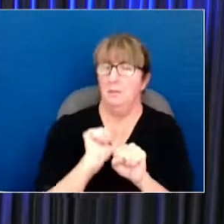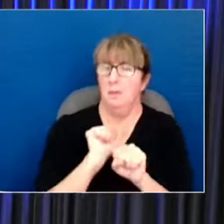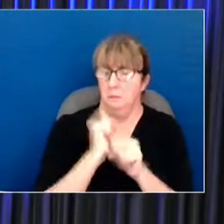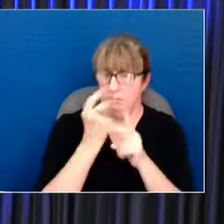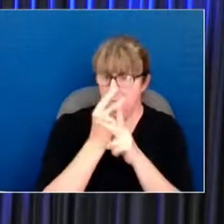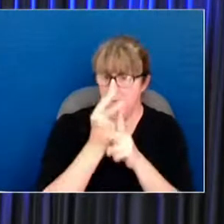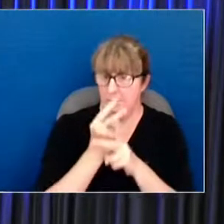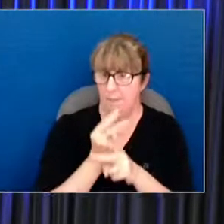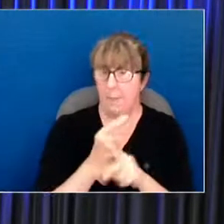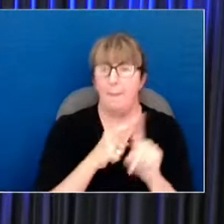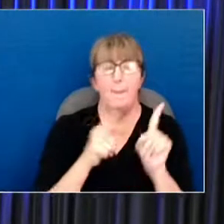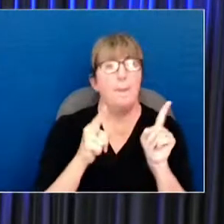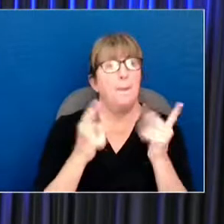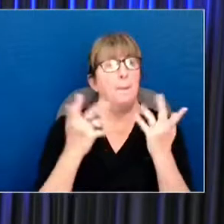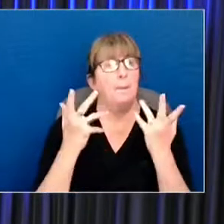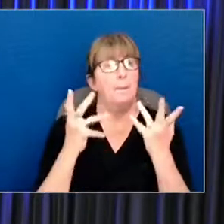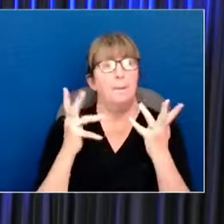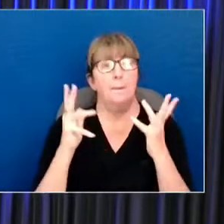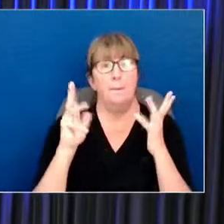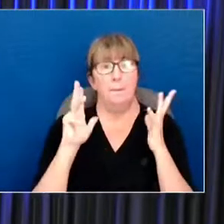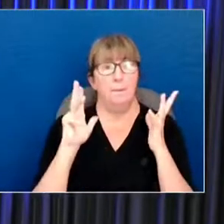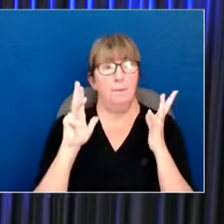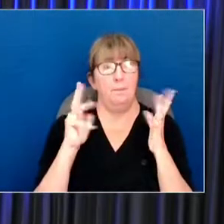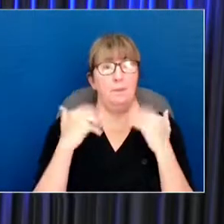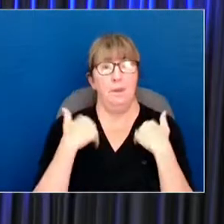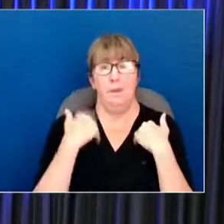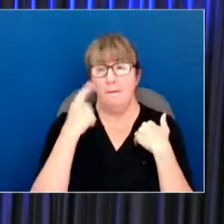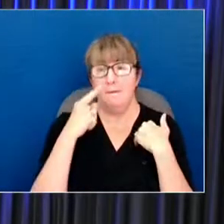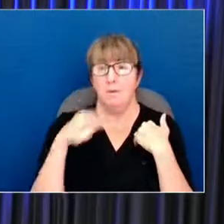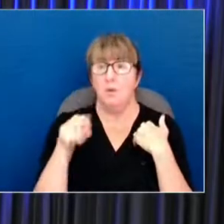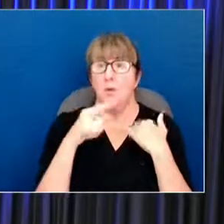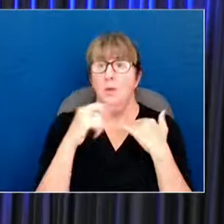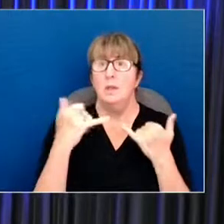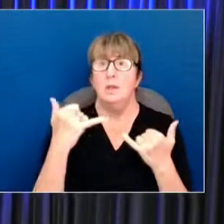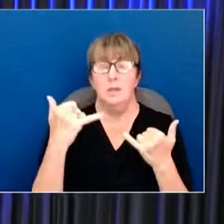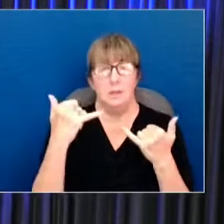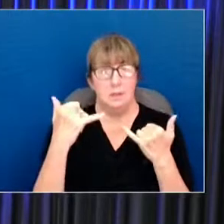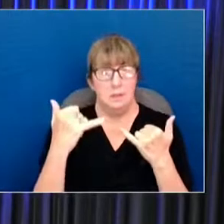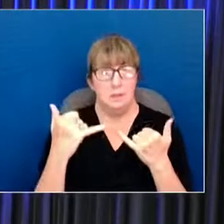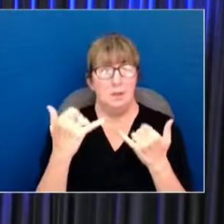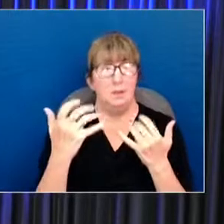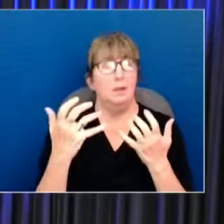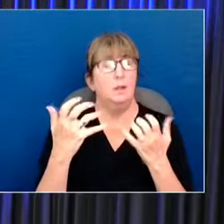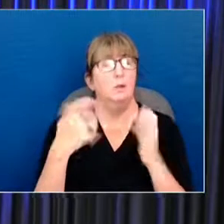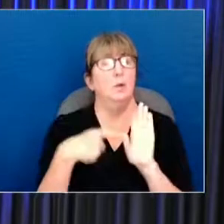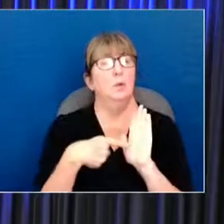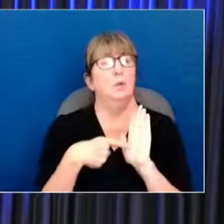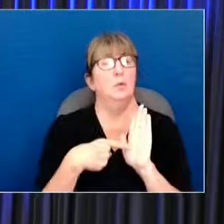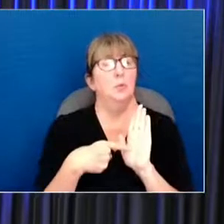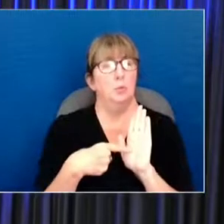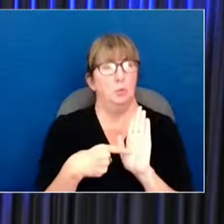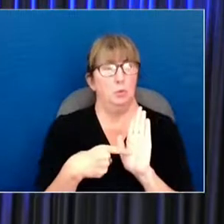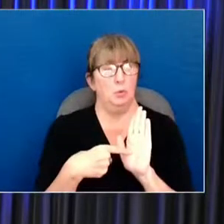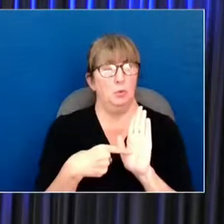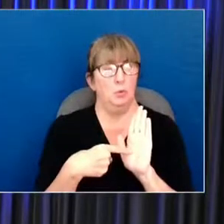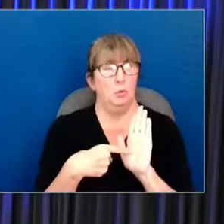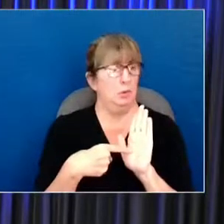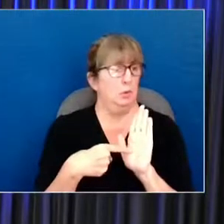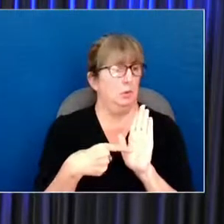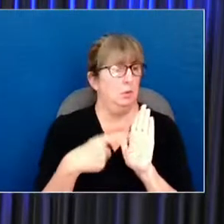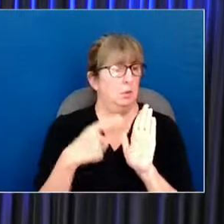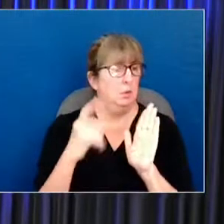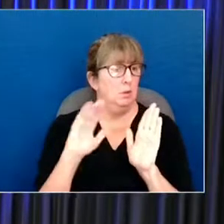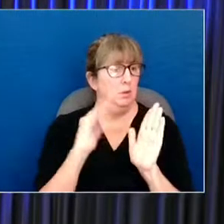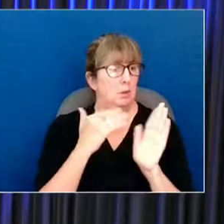That's really what I have for you at this point, is just to, again, wanted to show you where we at from